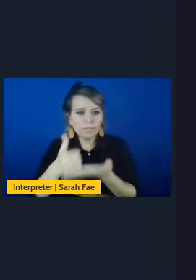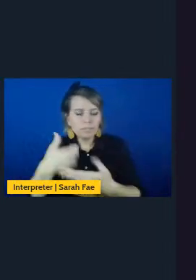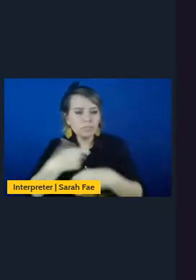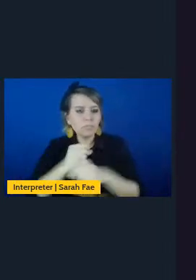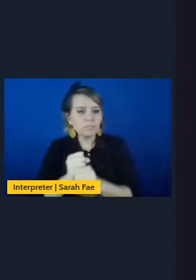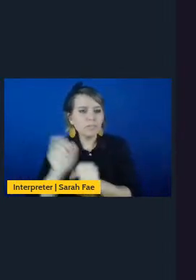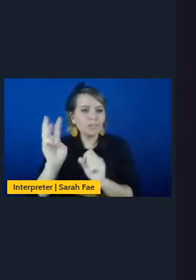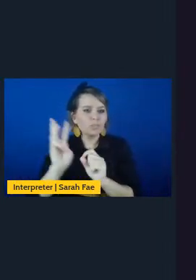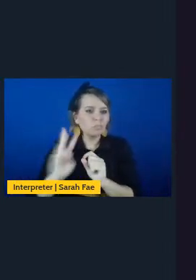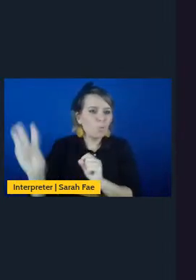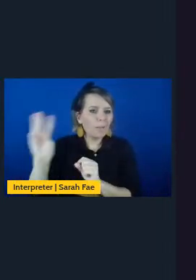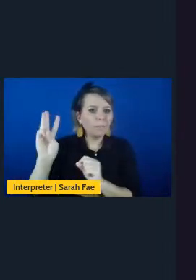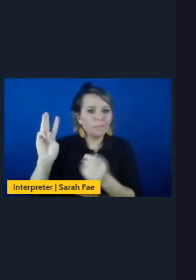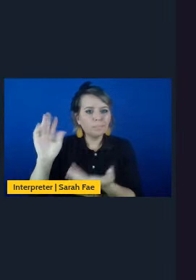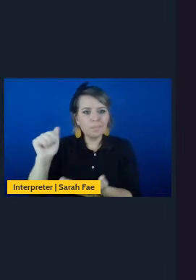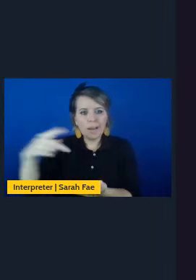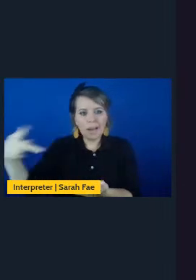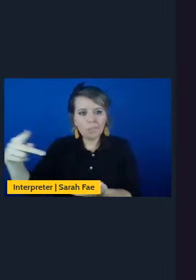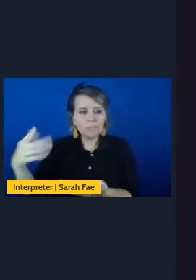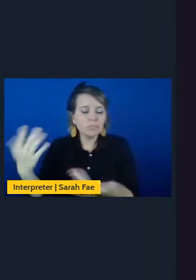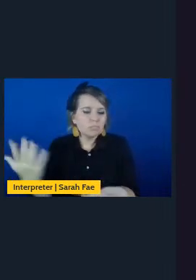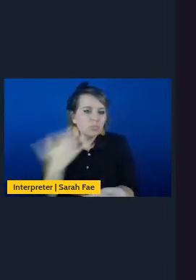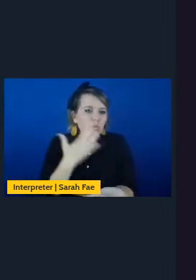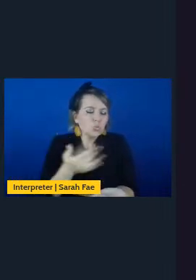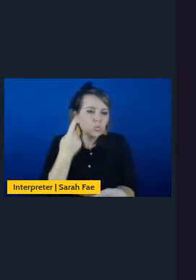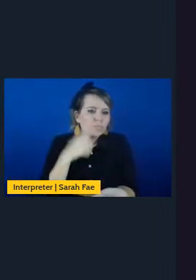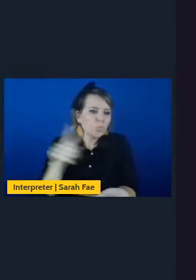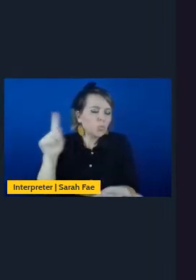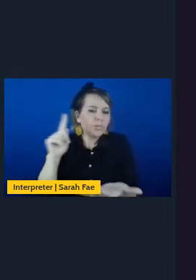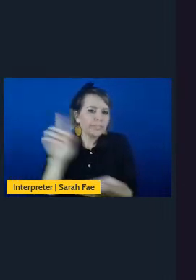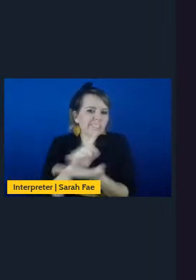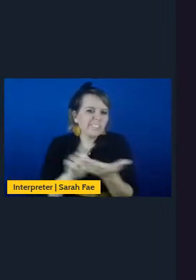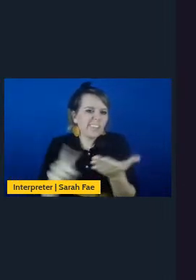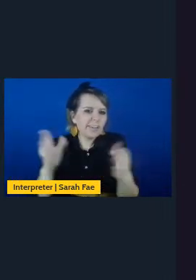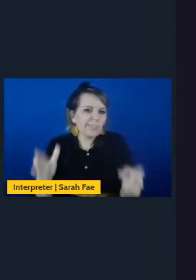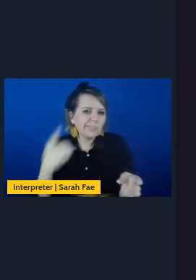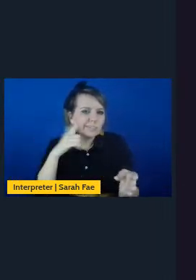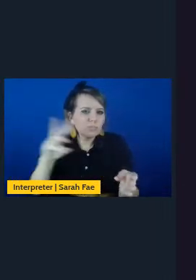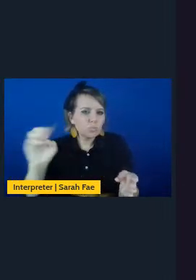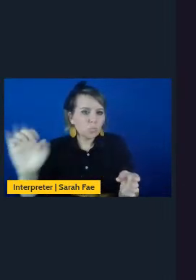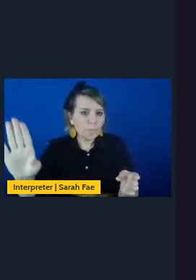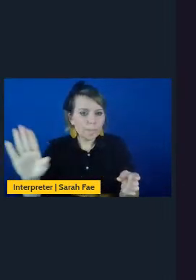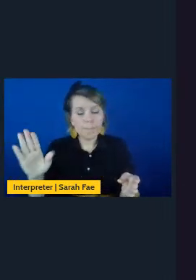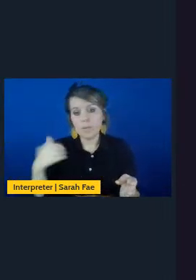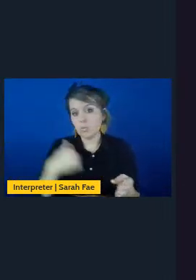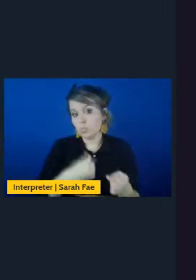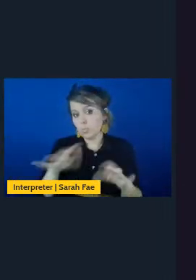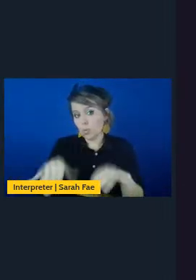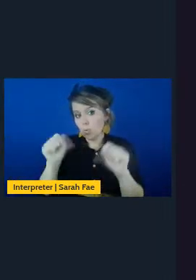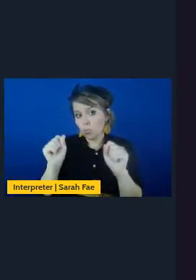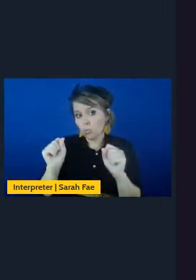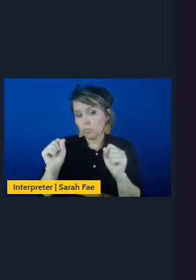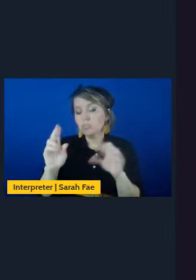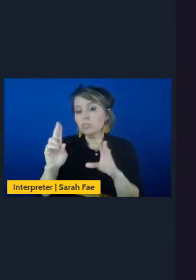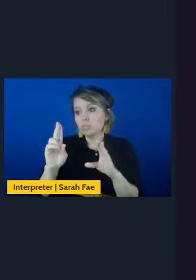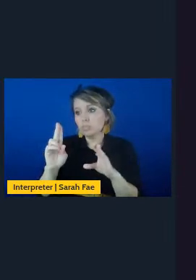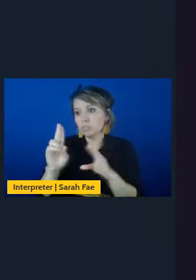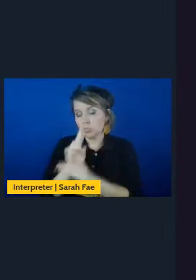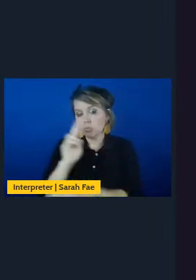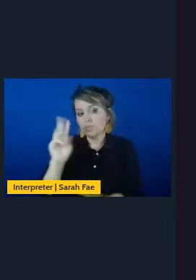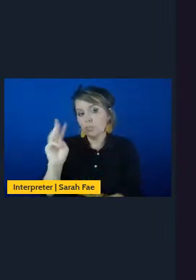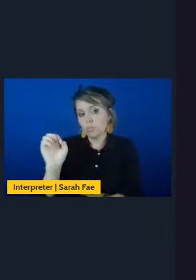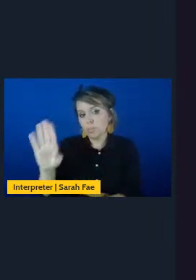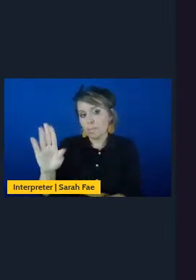manner, specifically great for ML and data scientists. And we will host this using web application, which is running